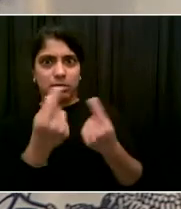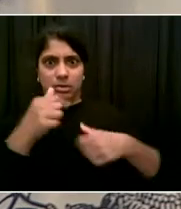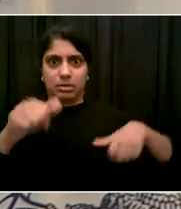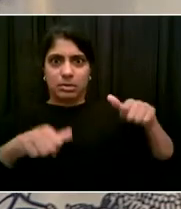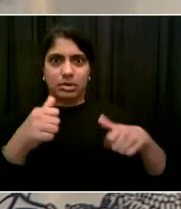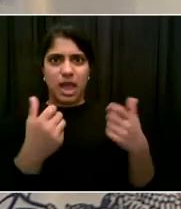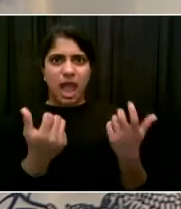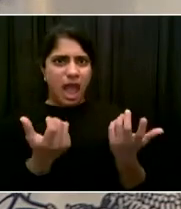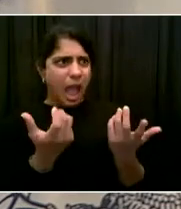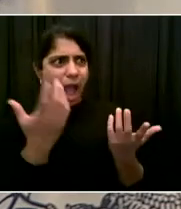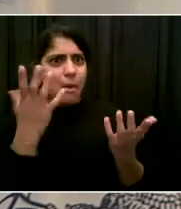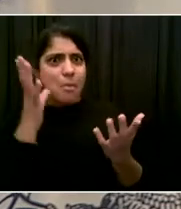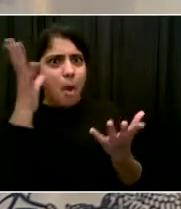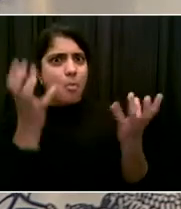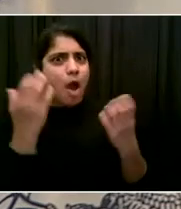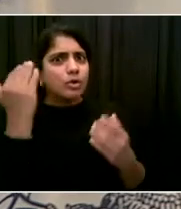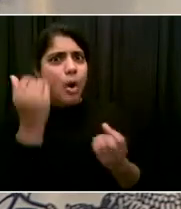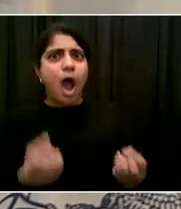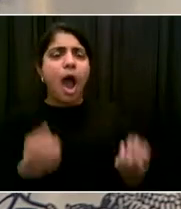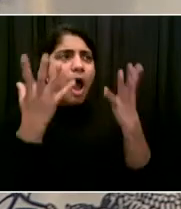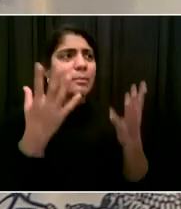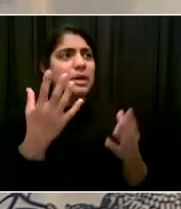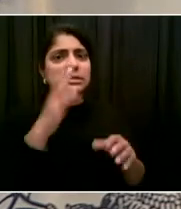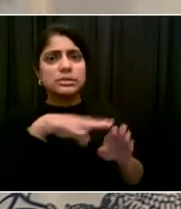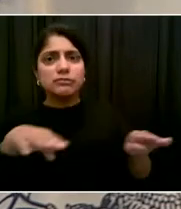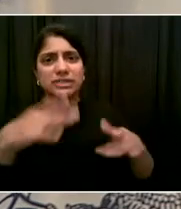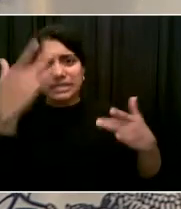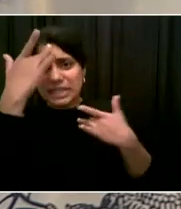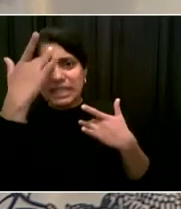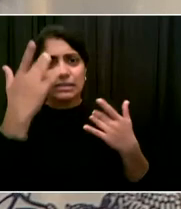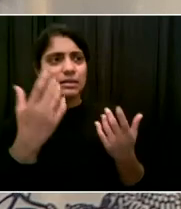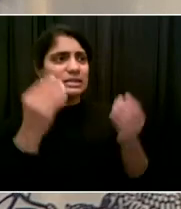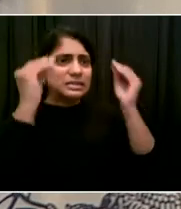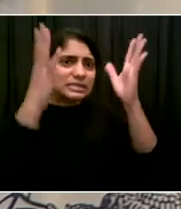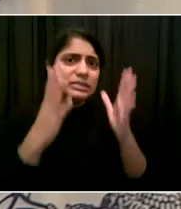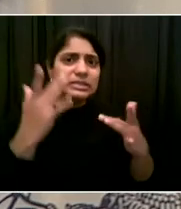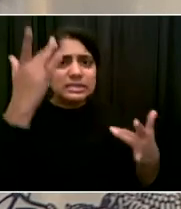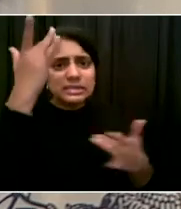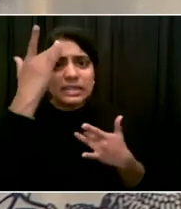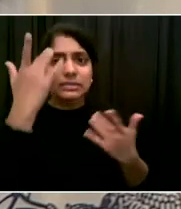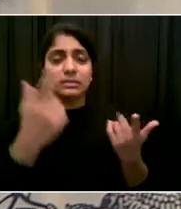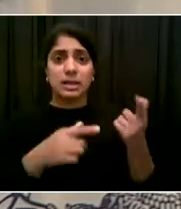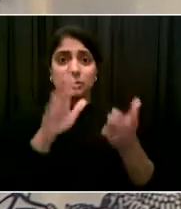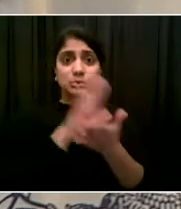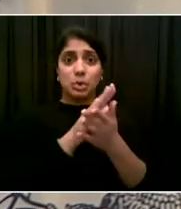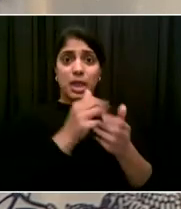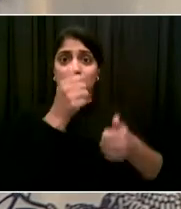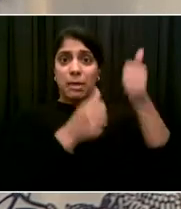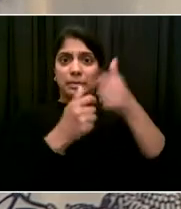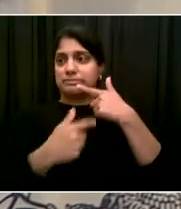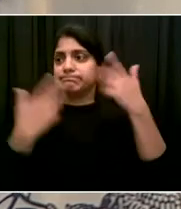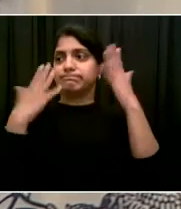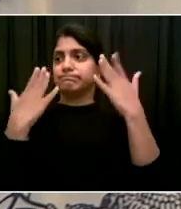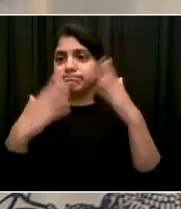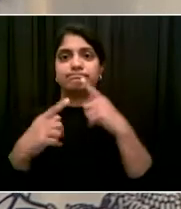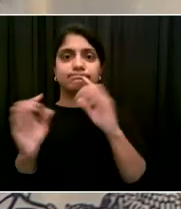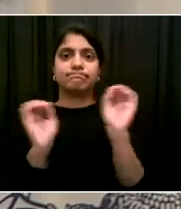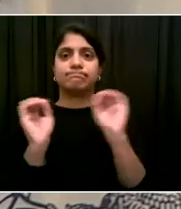if there are dozens of positives there. Can you clarify what's happening with the Situation Room and what's happening with schools right